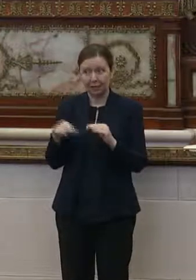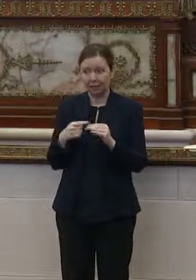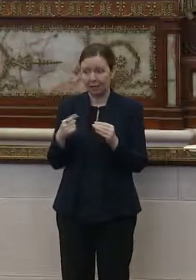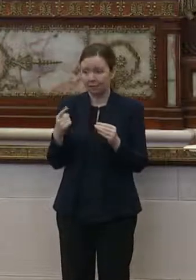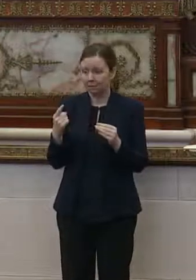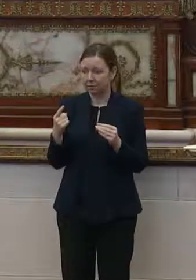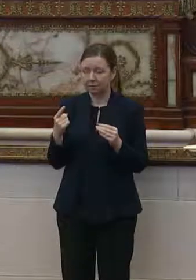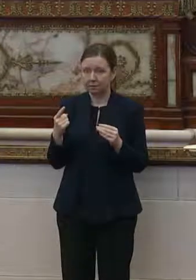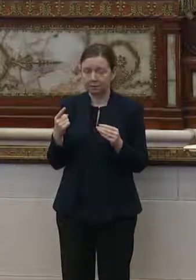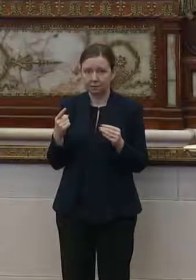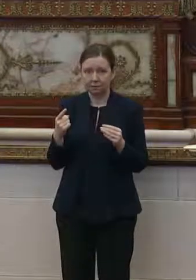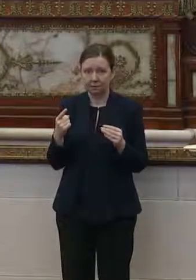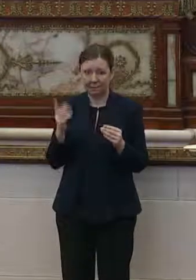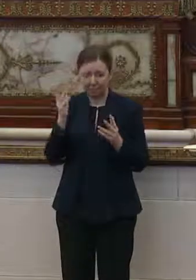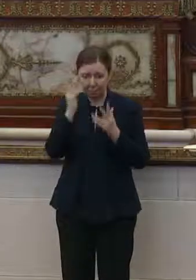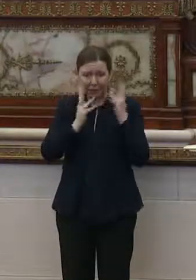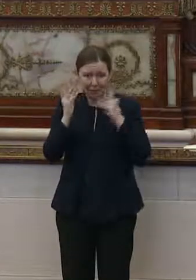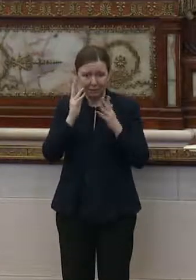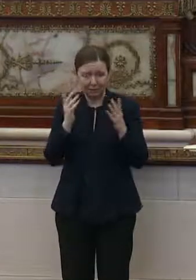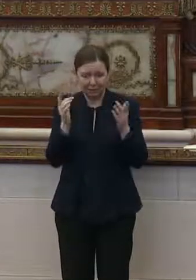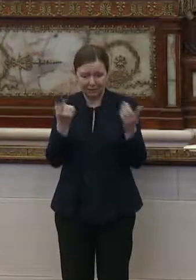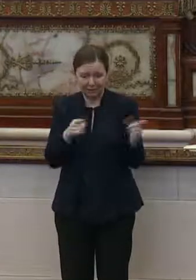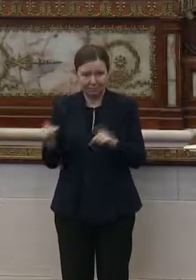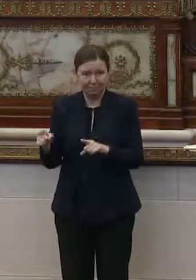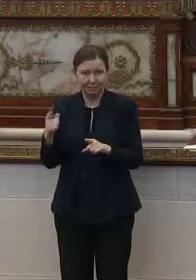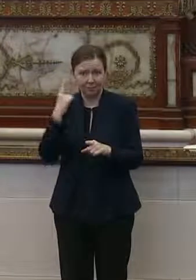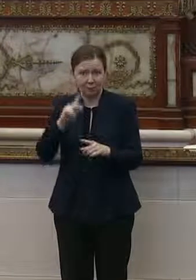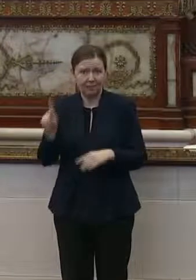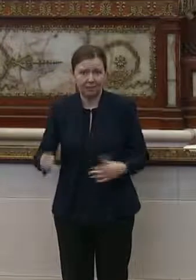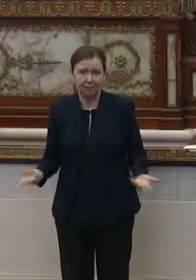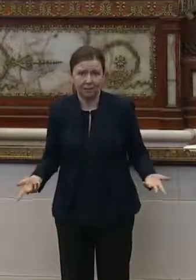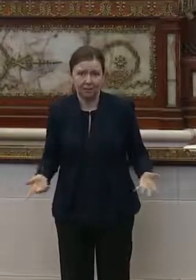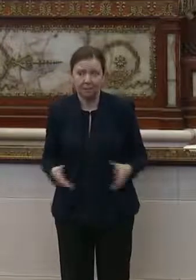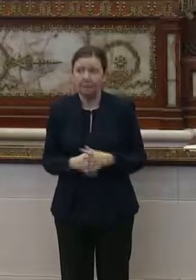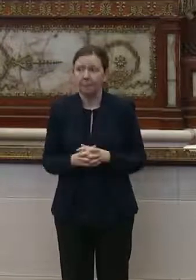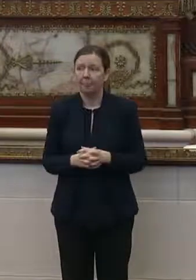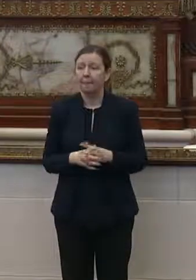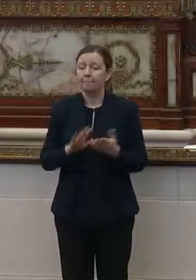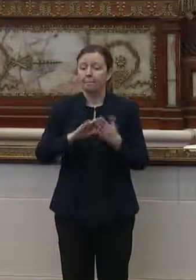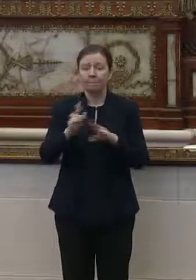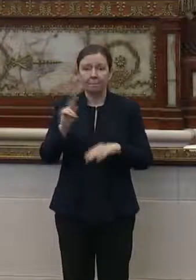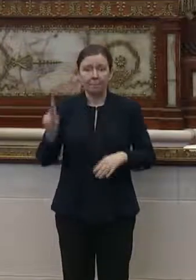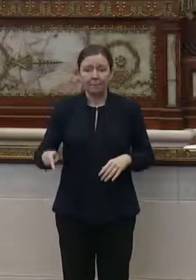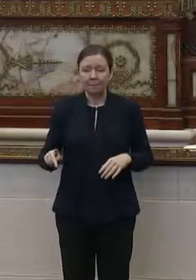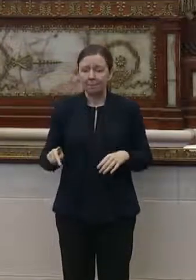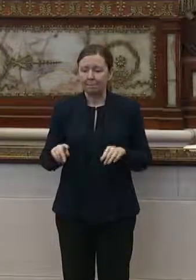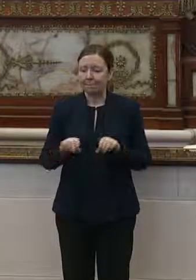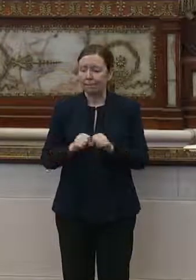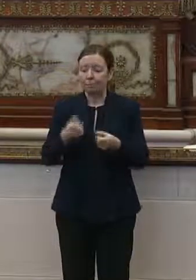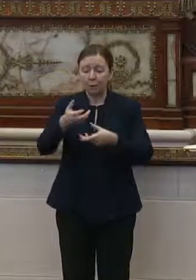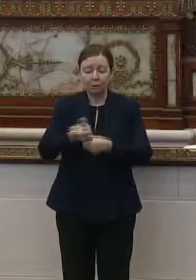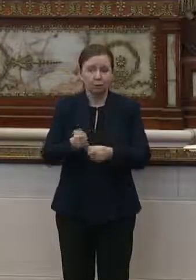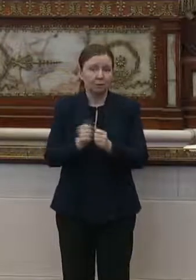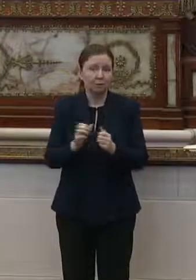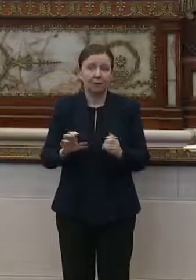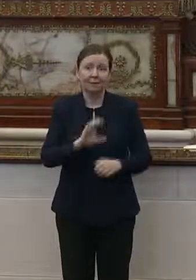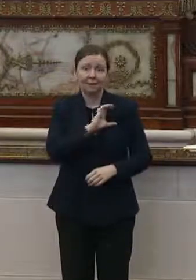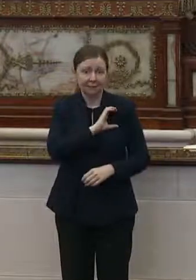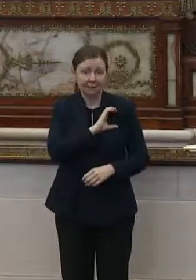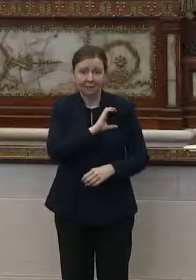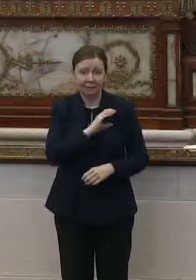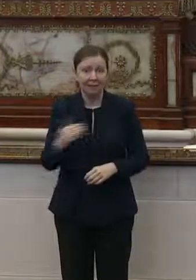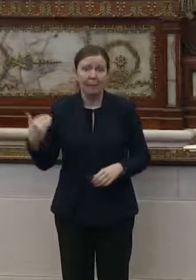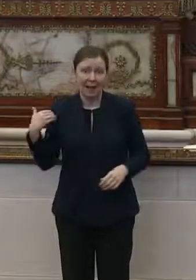become an incredible embarrassment for the city of Philadelphia. The city of Philadelphia has broken trust with its citizens in the